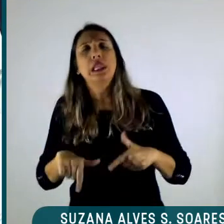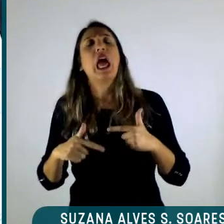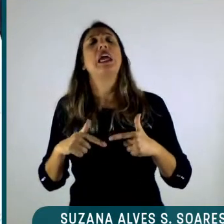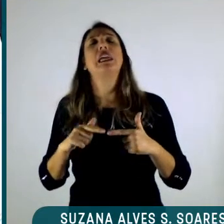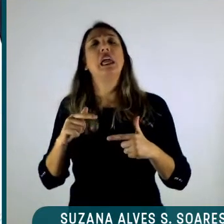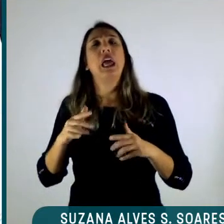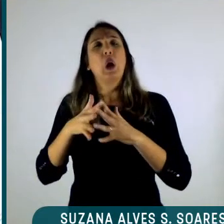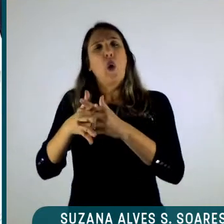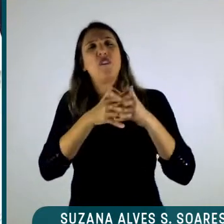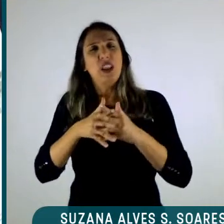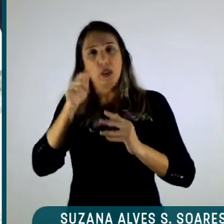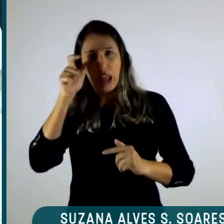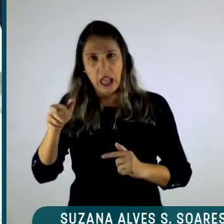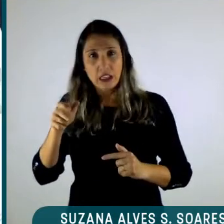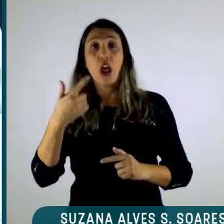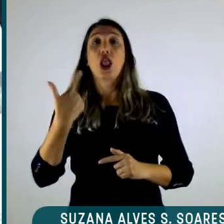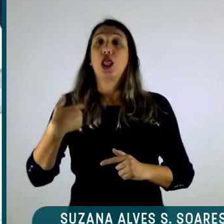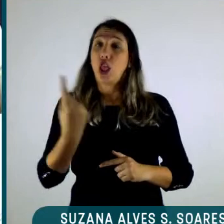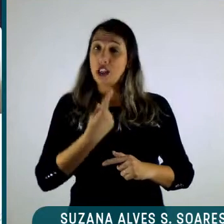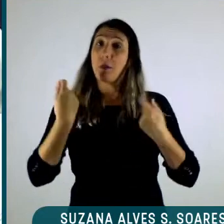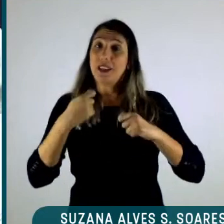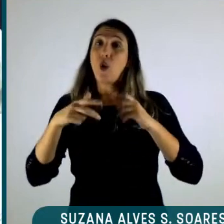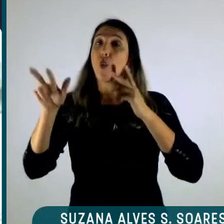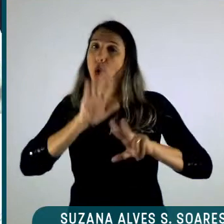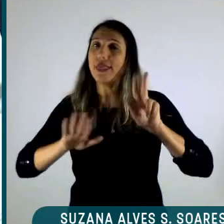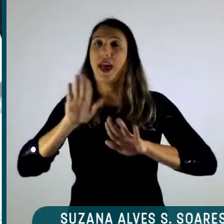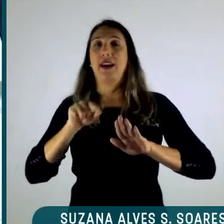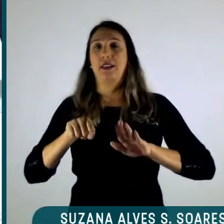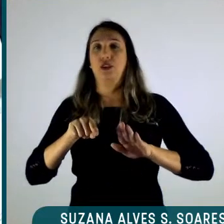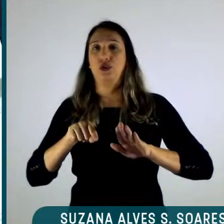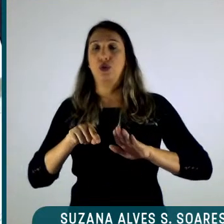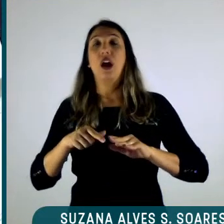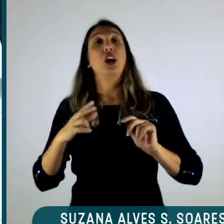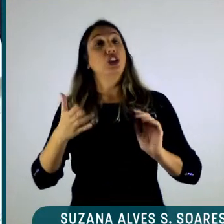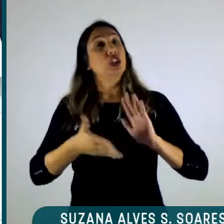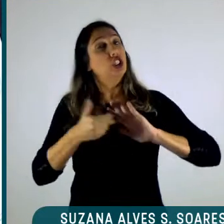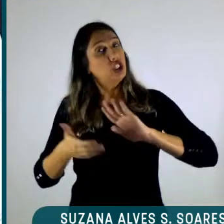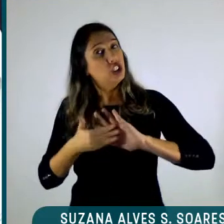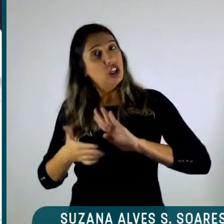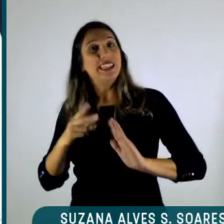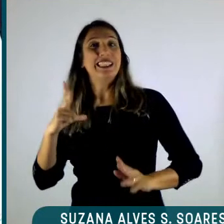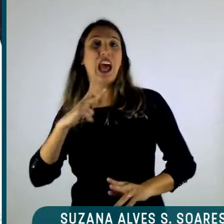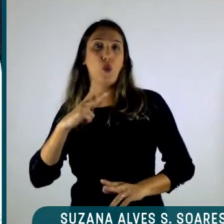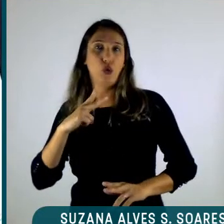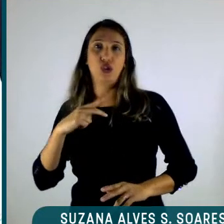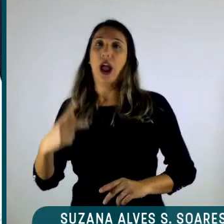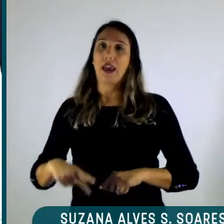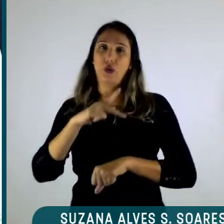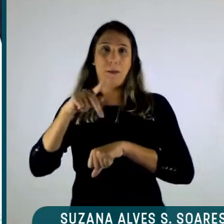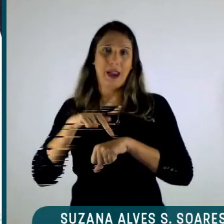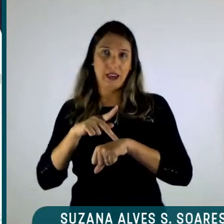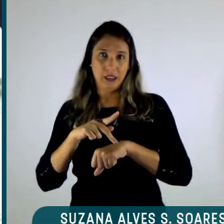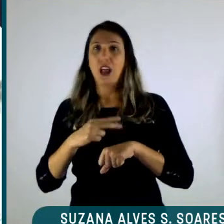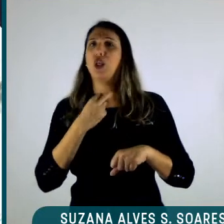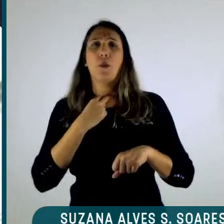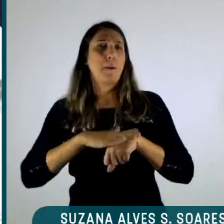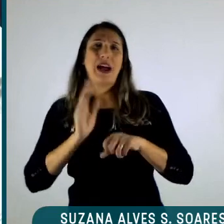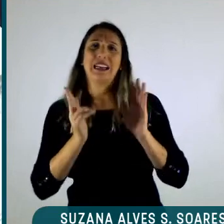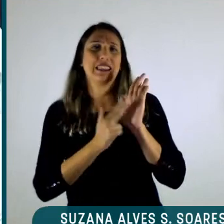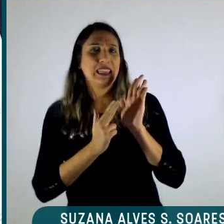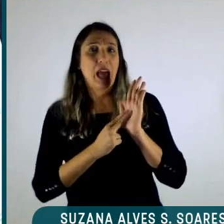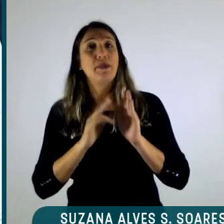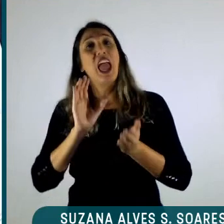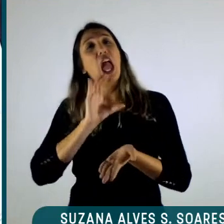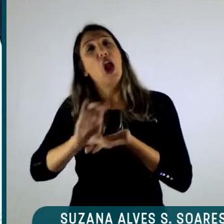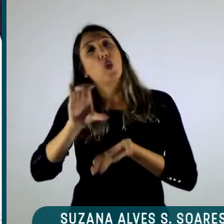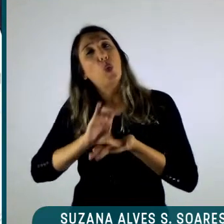no conflict of interest. I guess we should take care of that. We must disprivatize healthcare in Brazil. We can